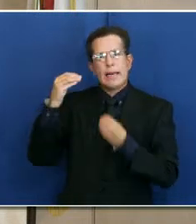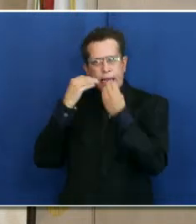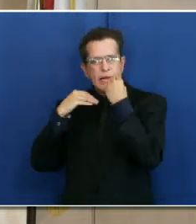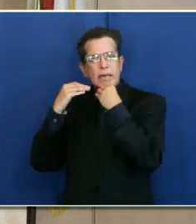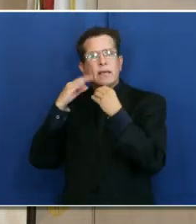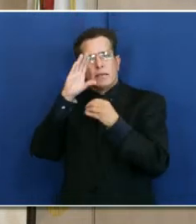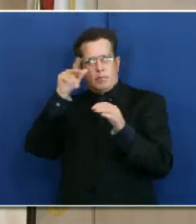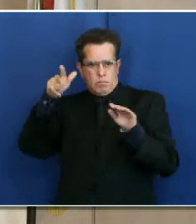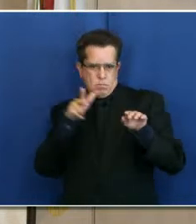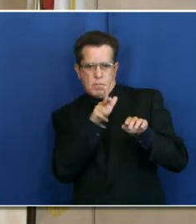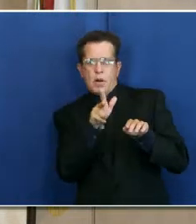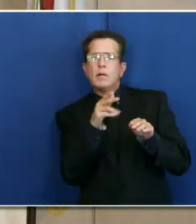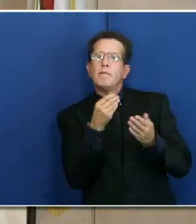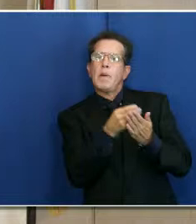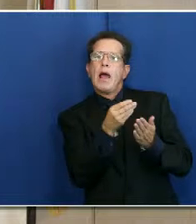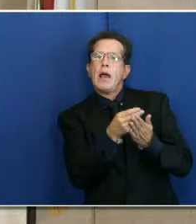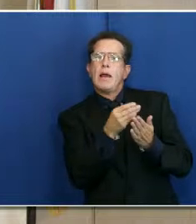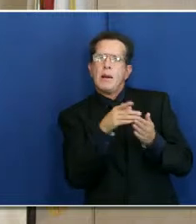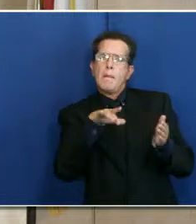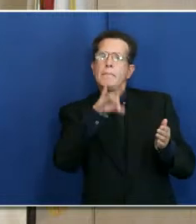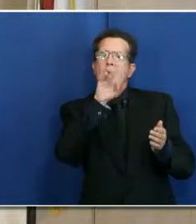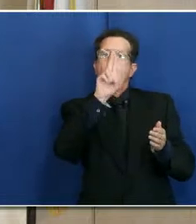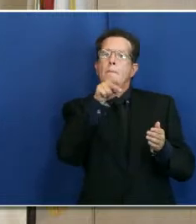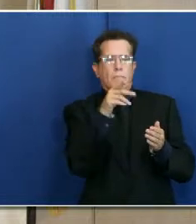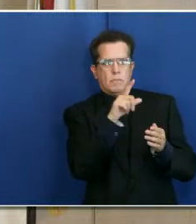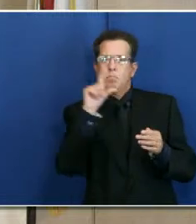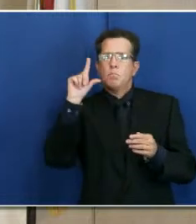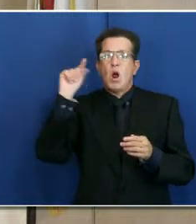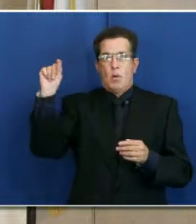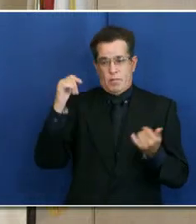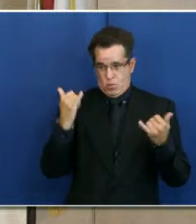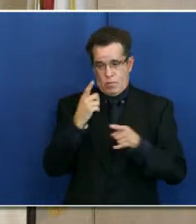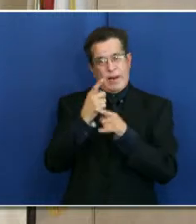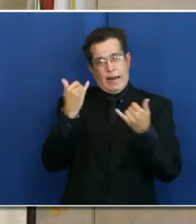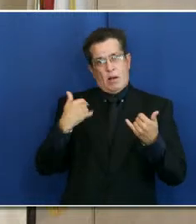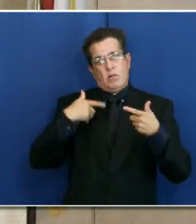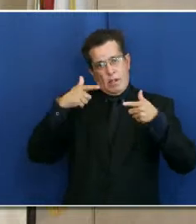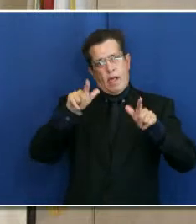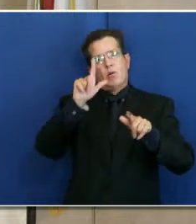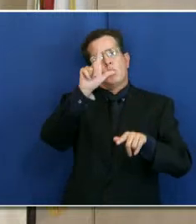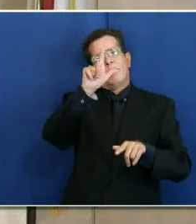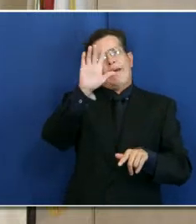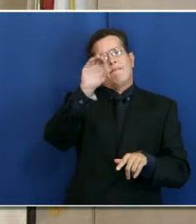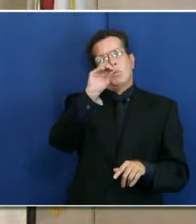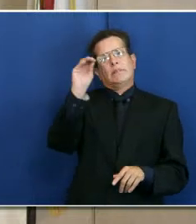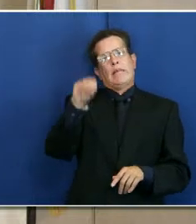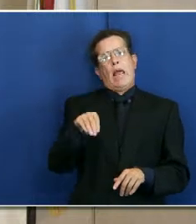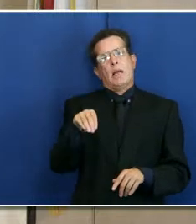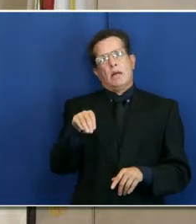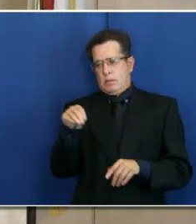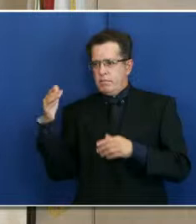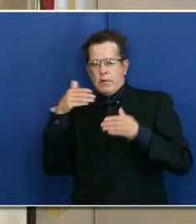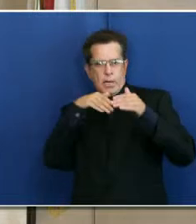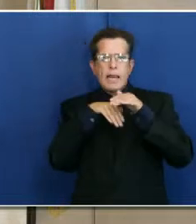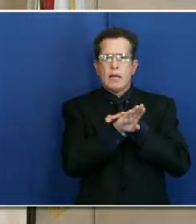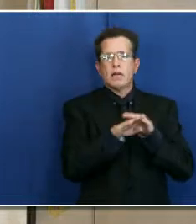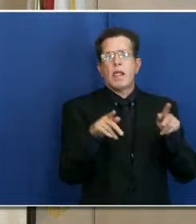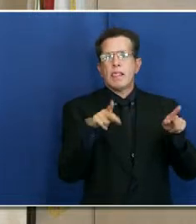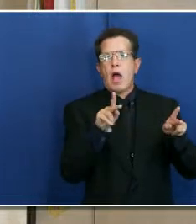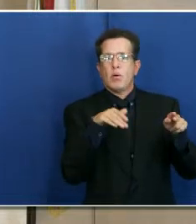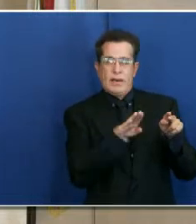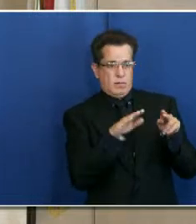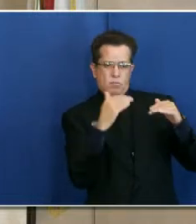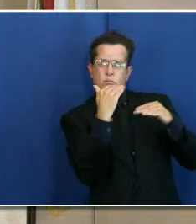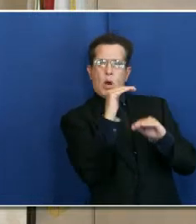pickup, and then the allowance at this time is 25% of their capacity.